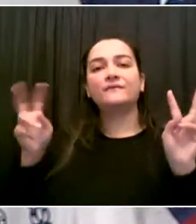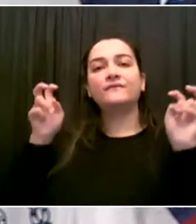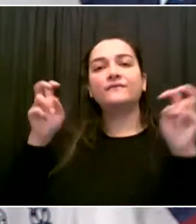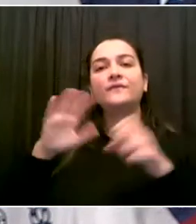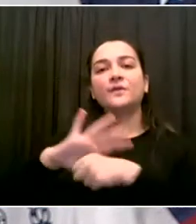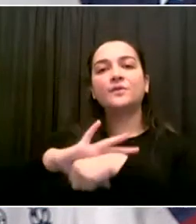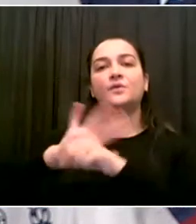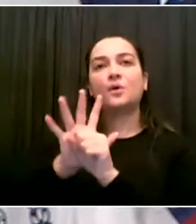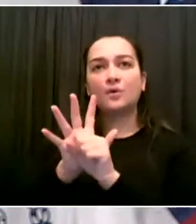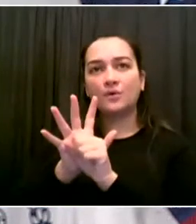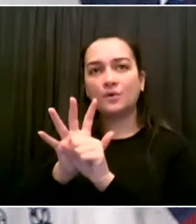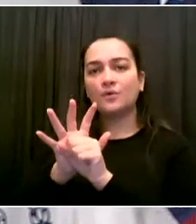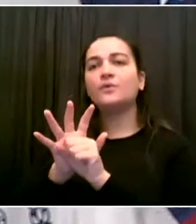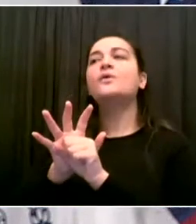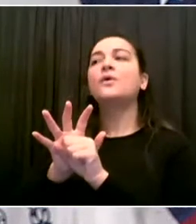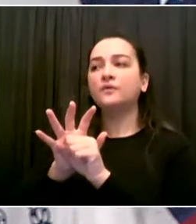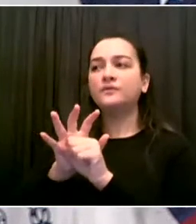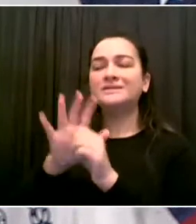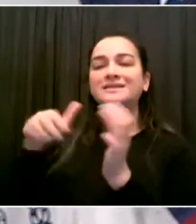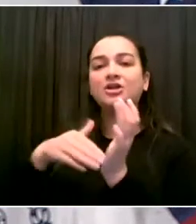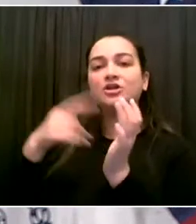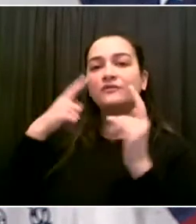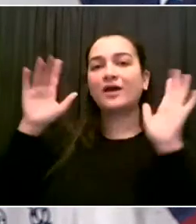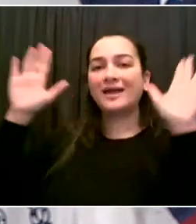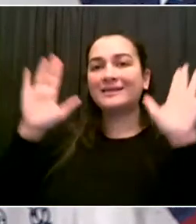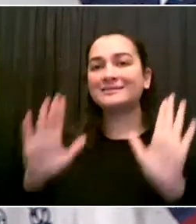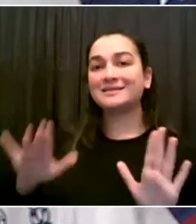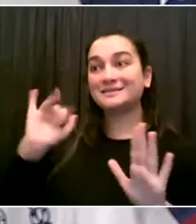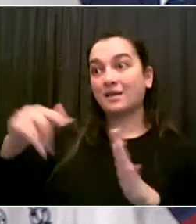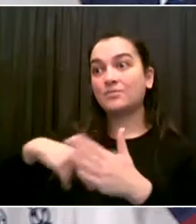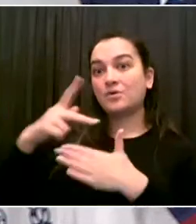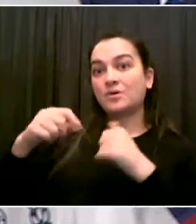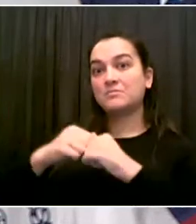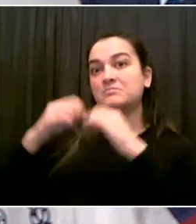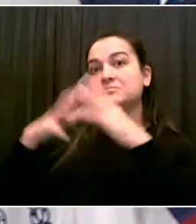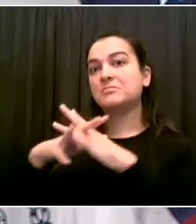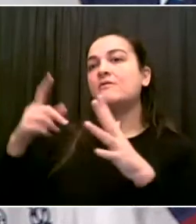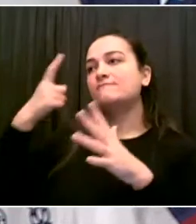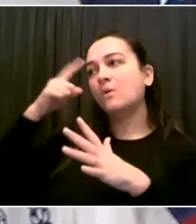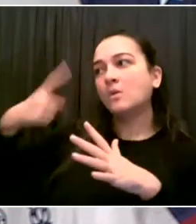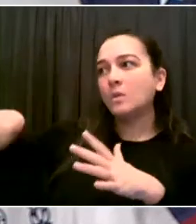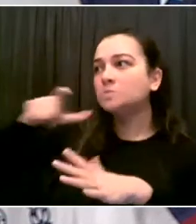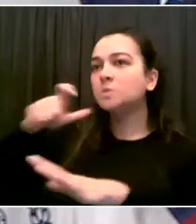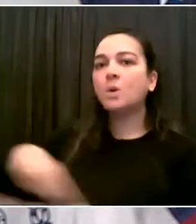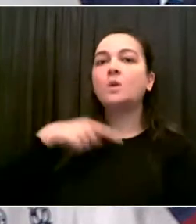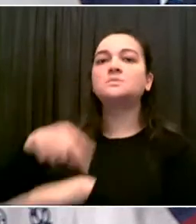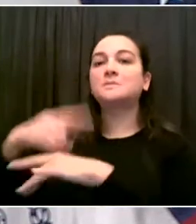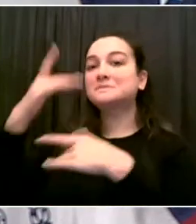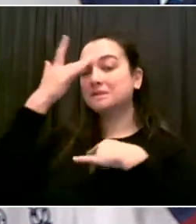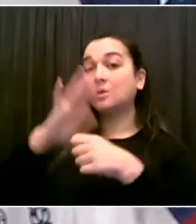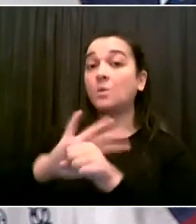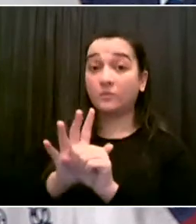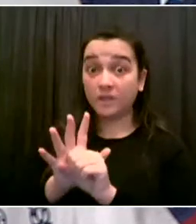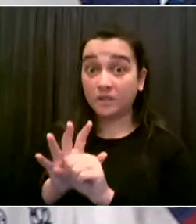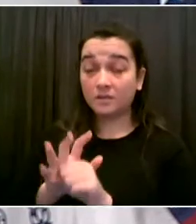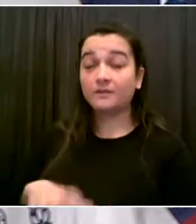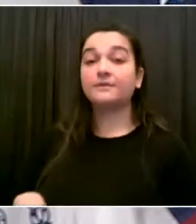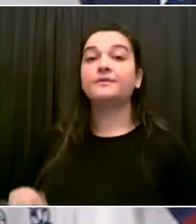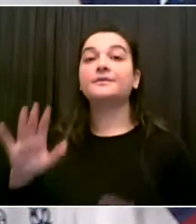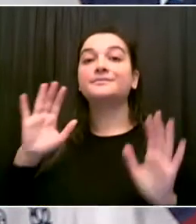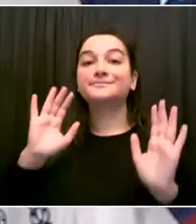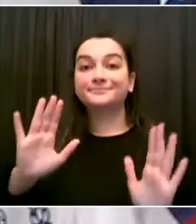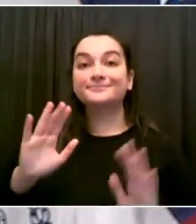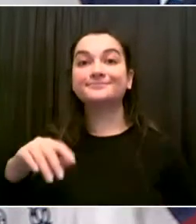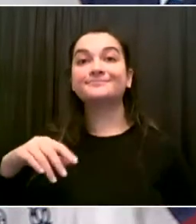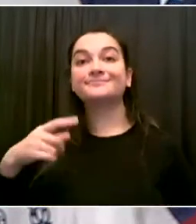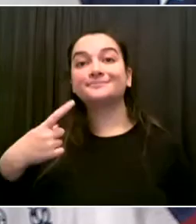providing direct support to folks who have those ongoing symptoms. So want to encourage anyone who is experiencing that to